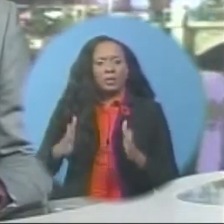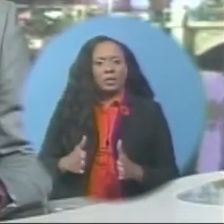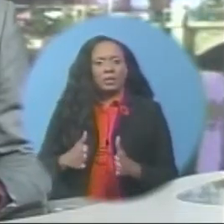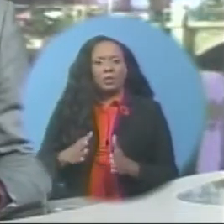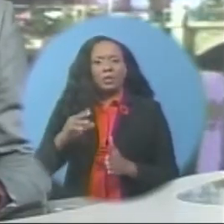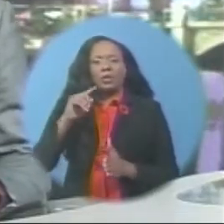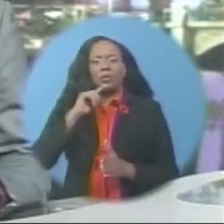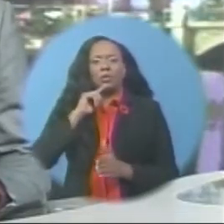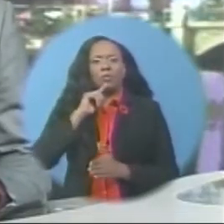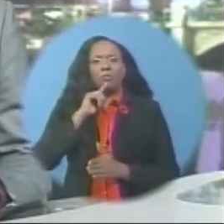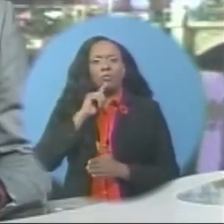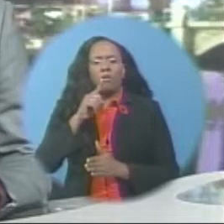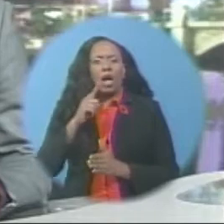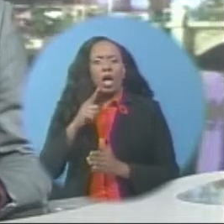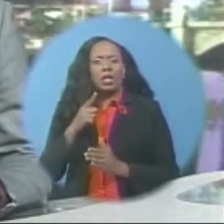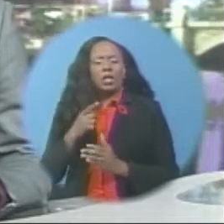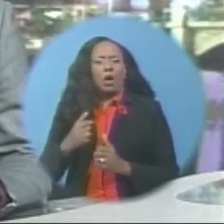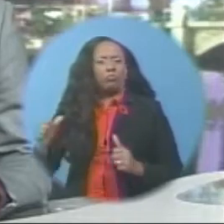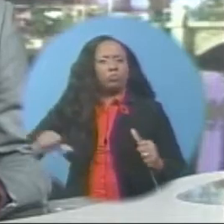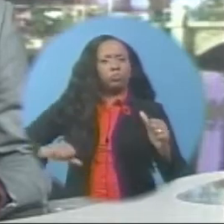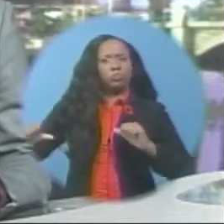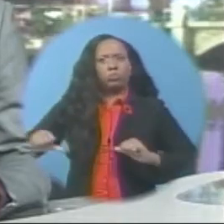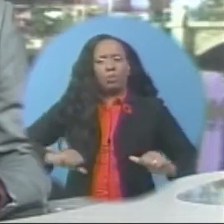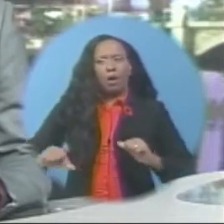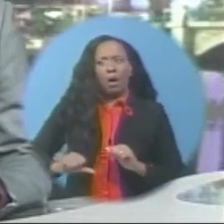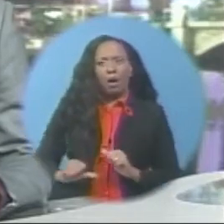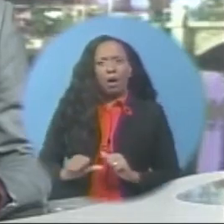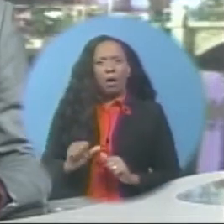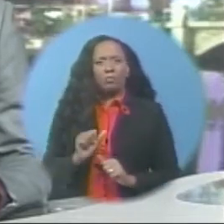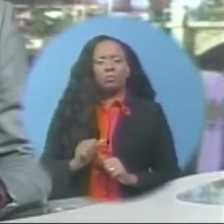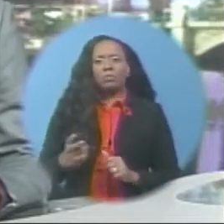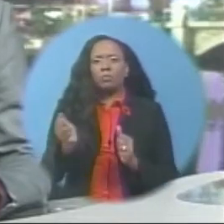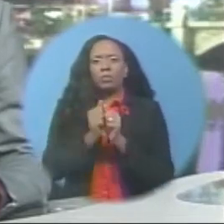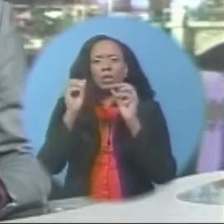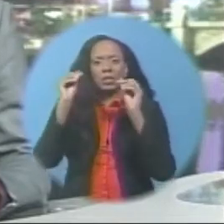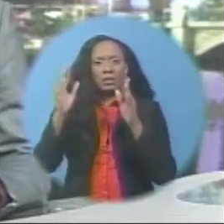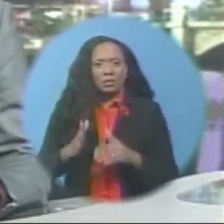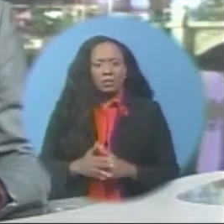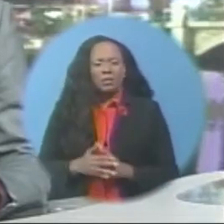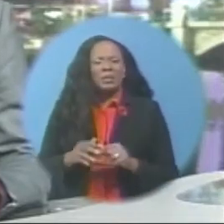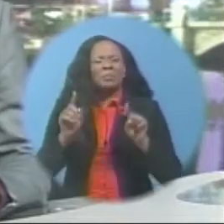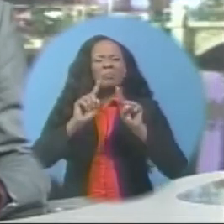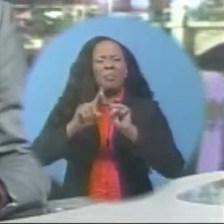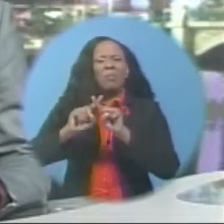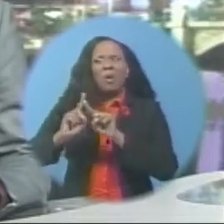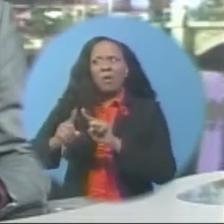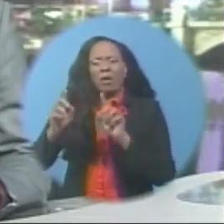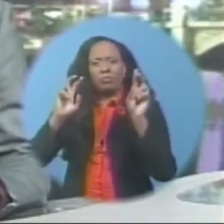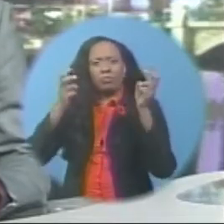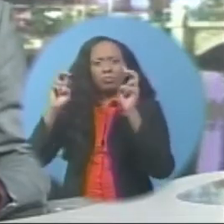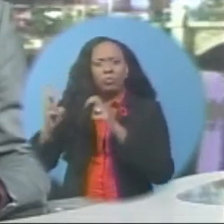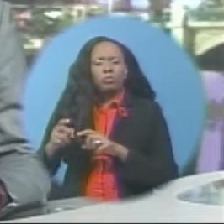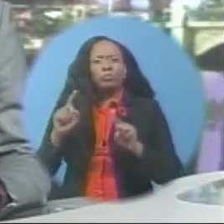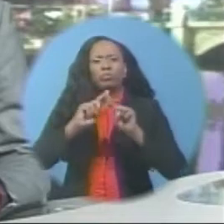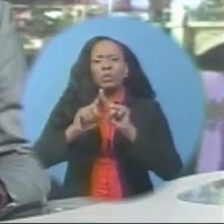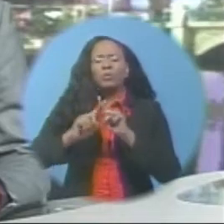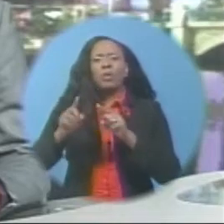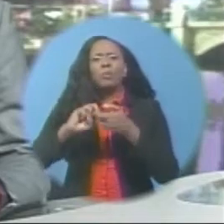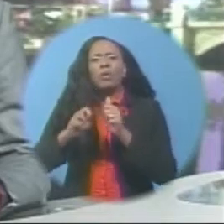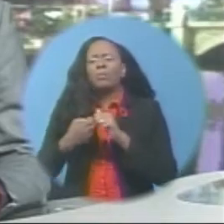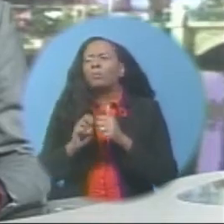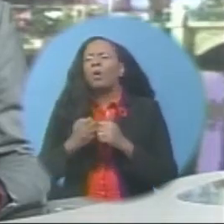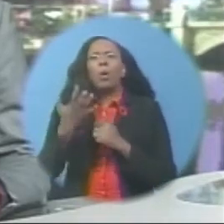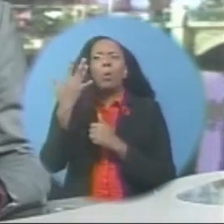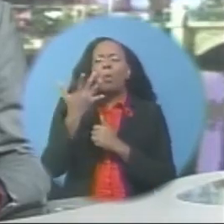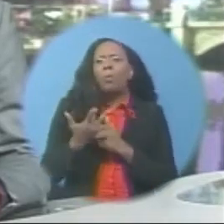violent towards teachers. Acting Hospital Director David Leacock says given these types of issues, a deeper understanding of what causes a student to be violent